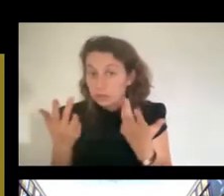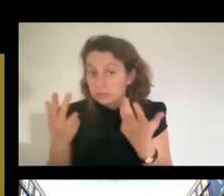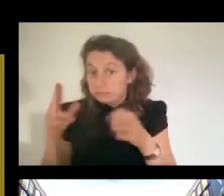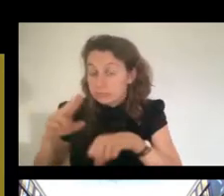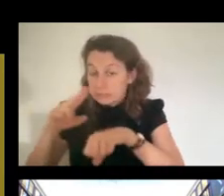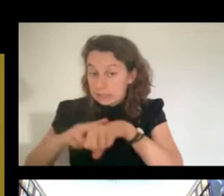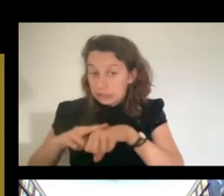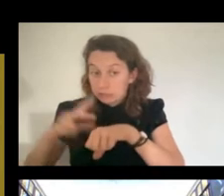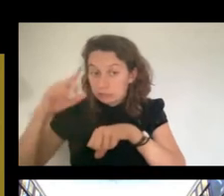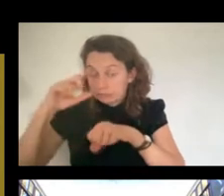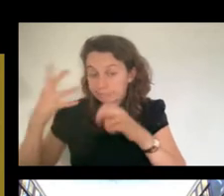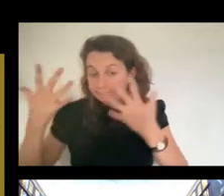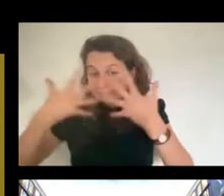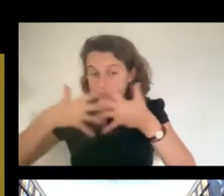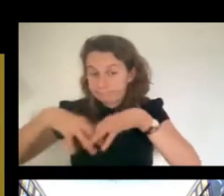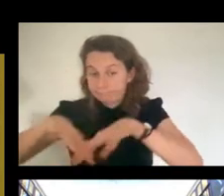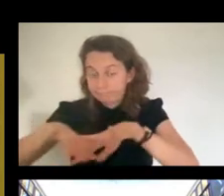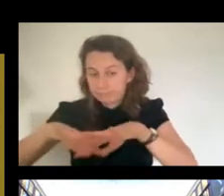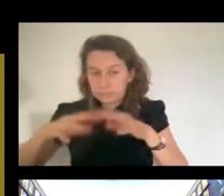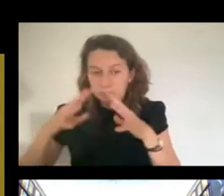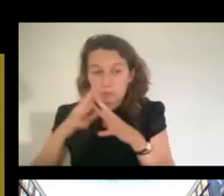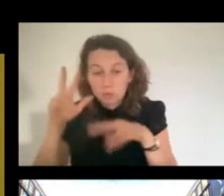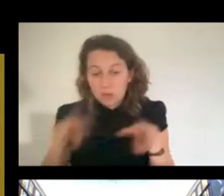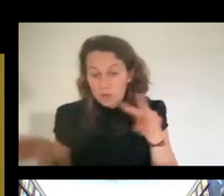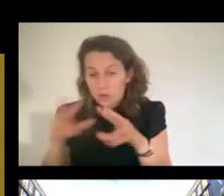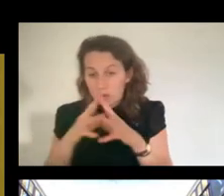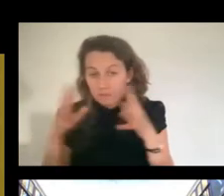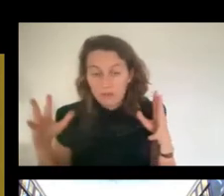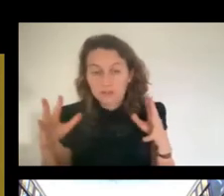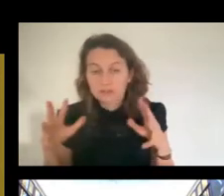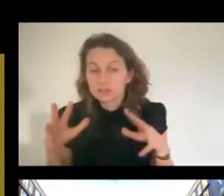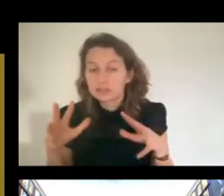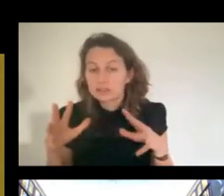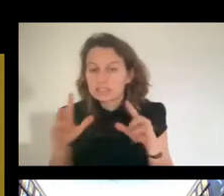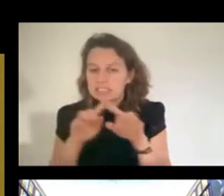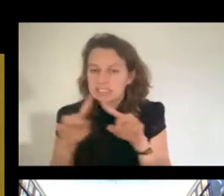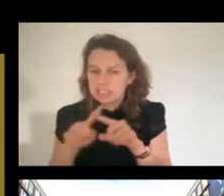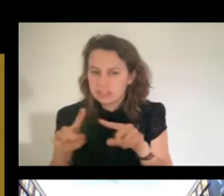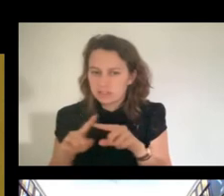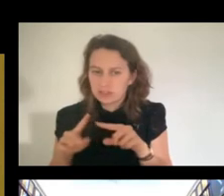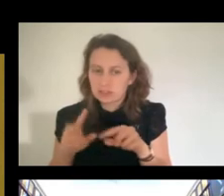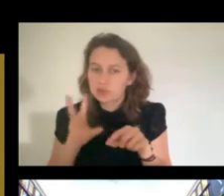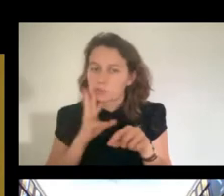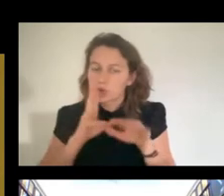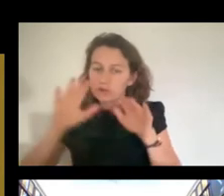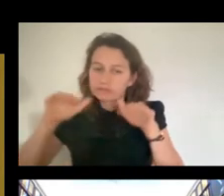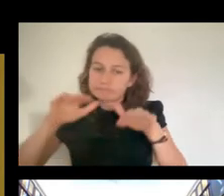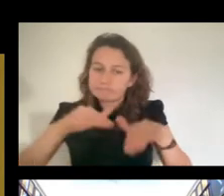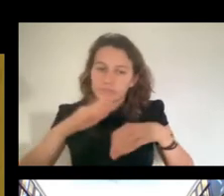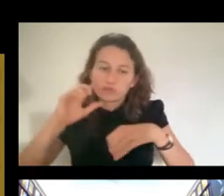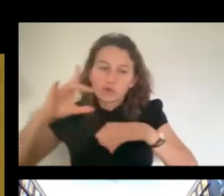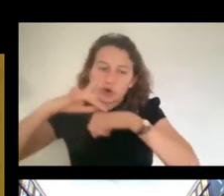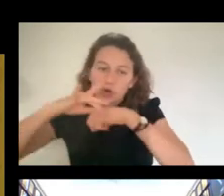together, we were looking at a lot of riverbank imageries from Google Earth, and we're trying